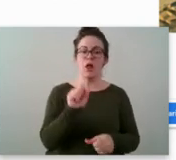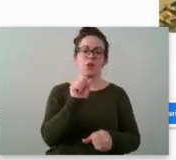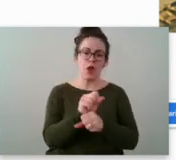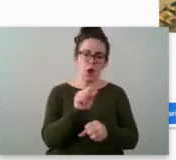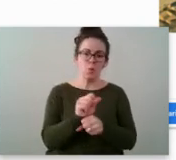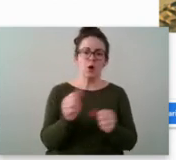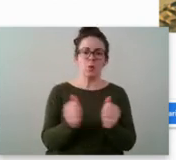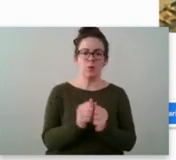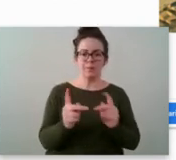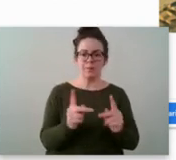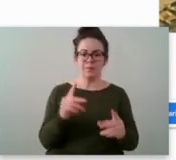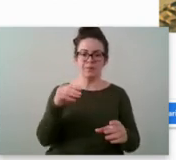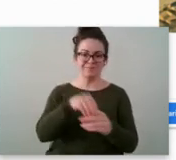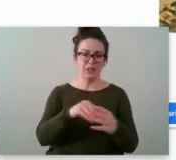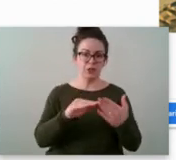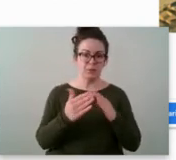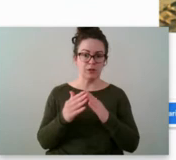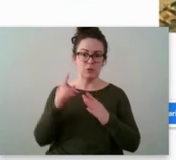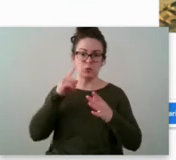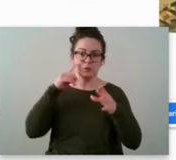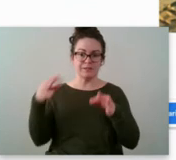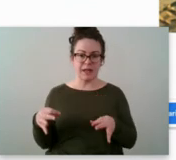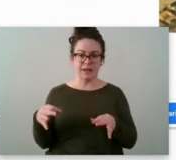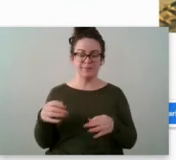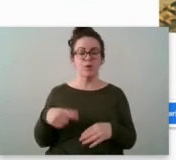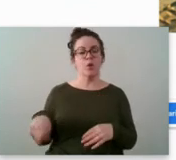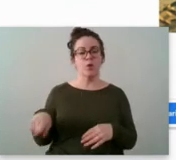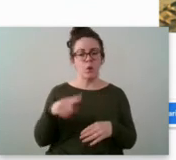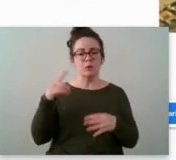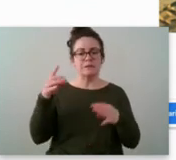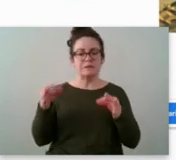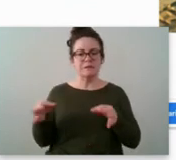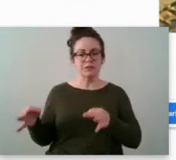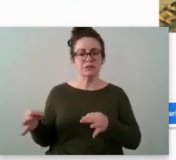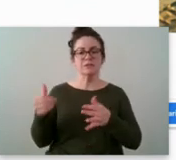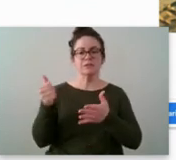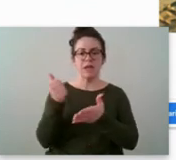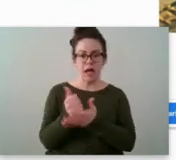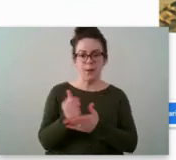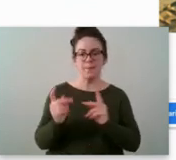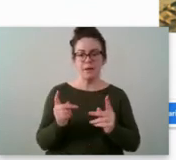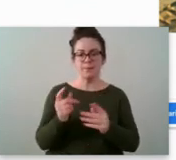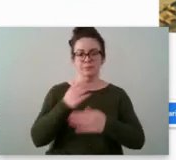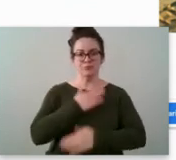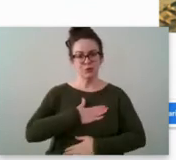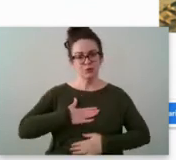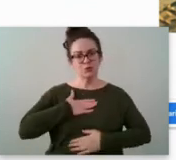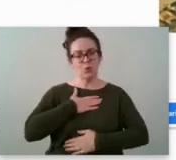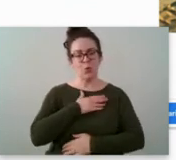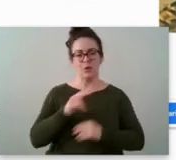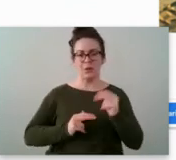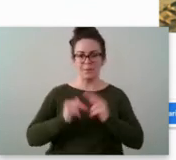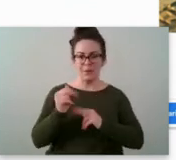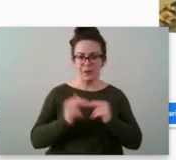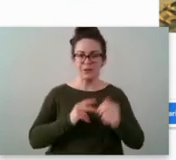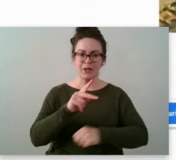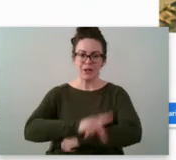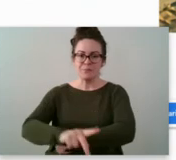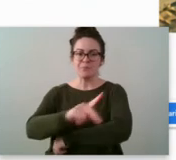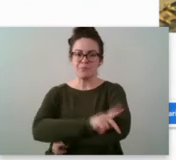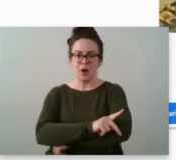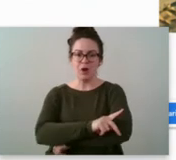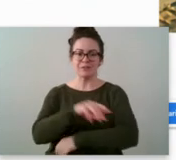make decisions. These decisions help make sure everyone can enjoy these buildings and parks in a community. So